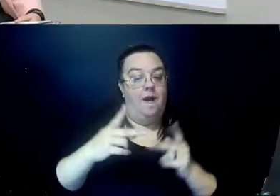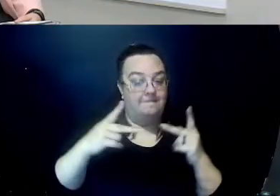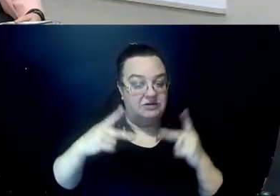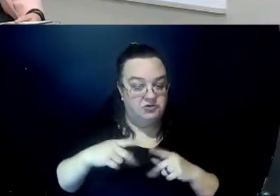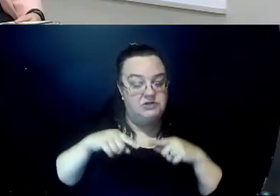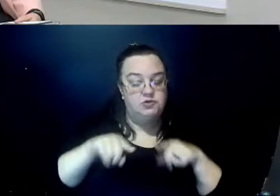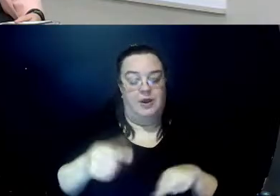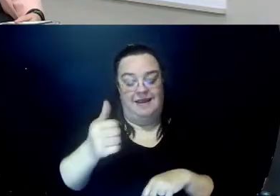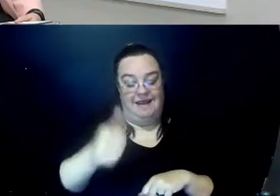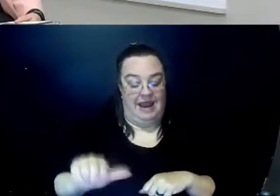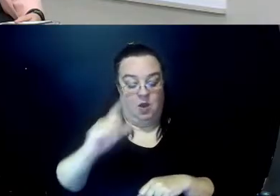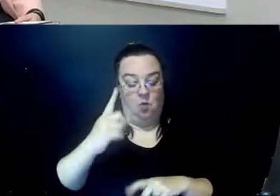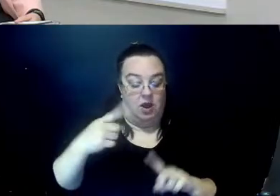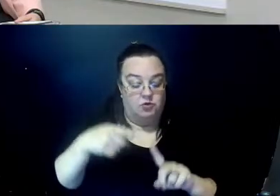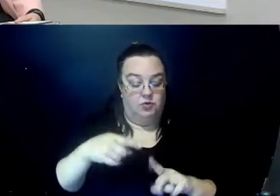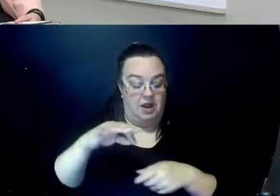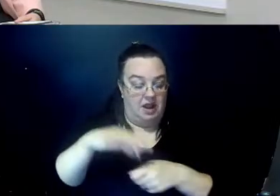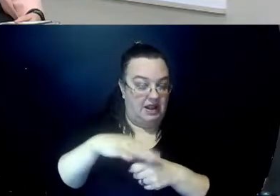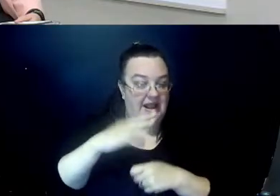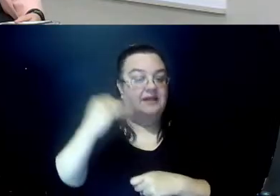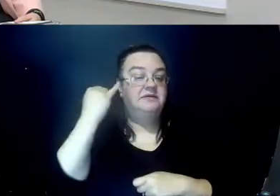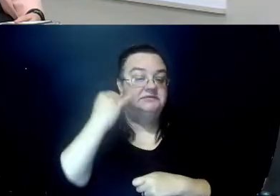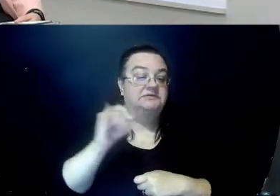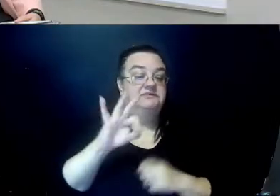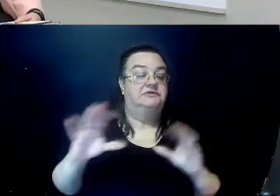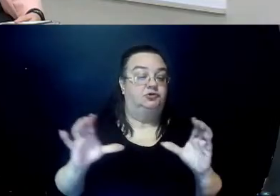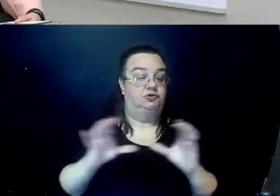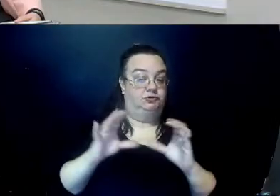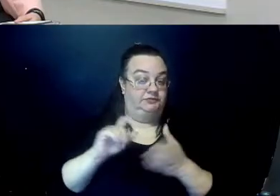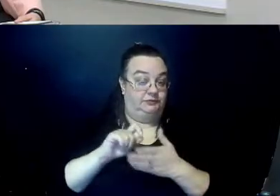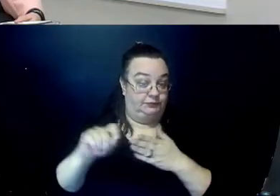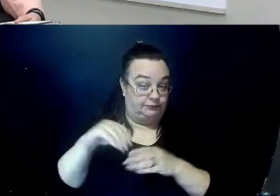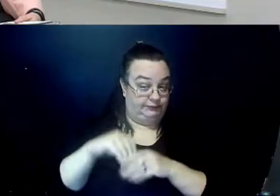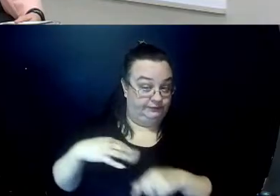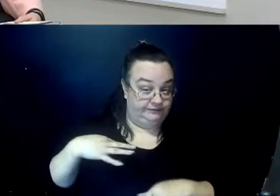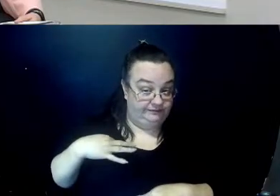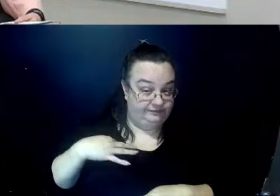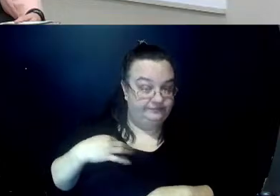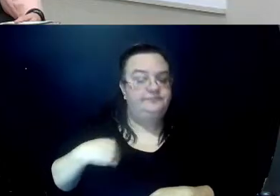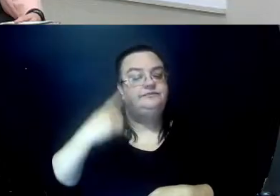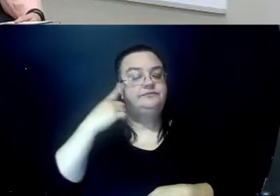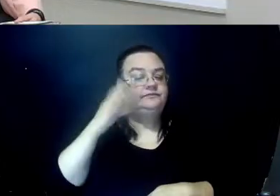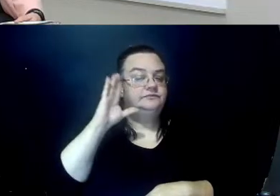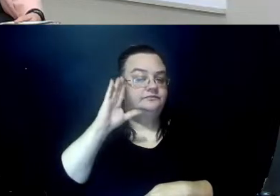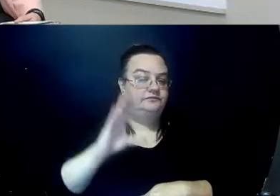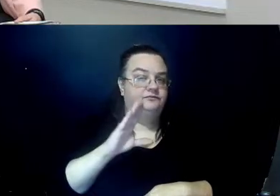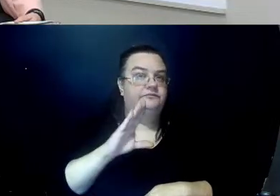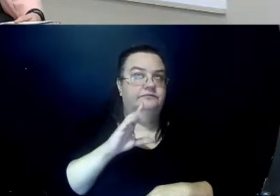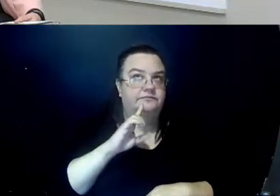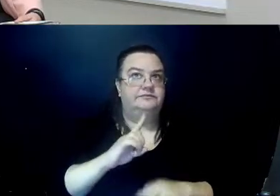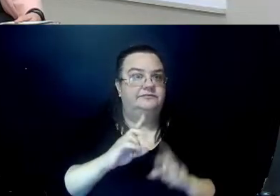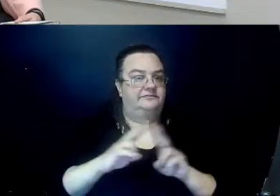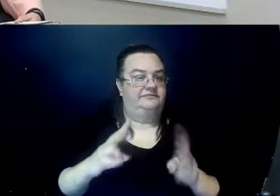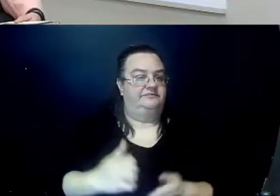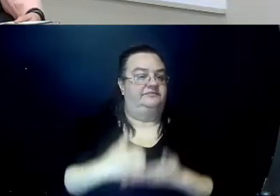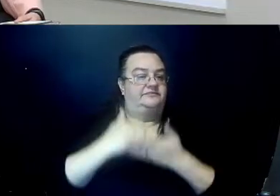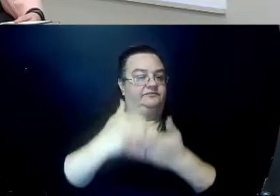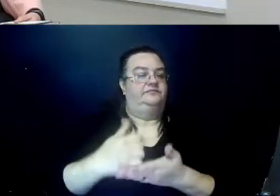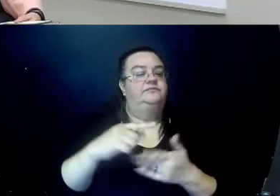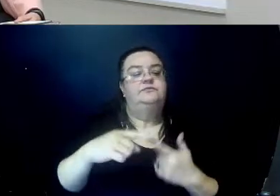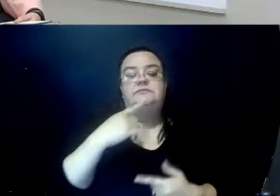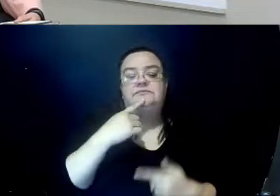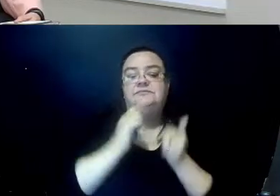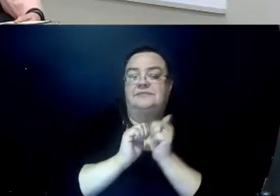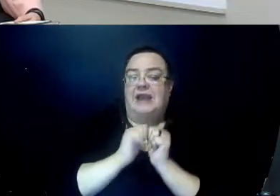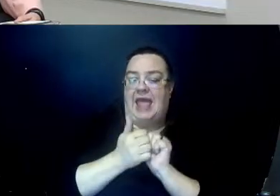election, and then the idea of a certified write-in candidate, I think it would be very helpful to say how that would